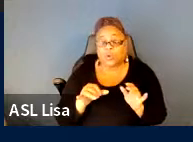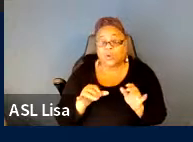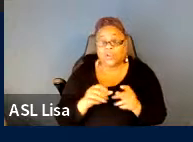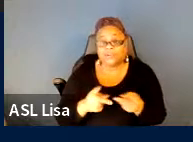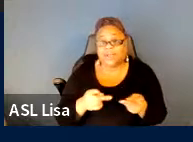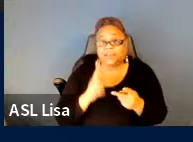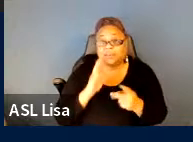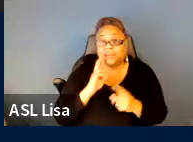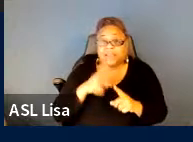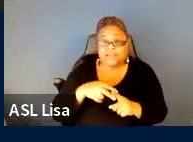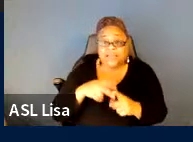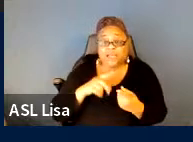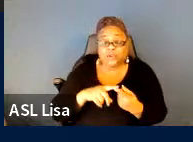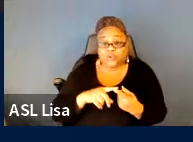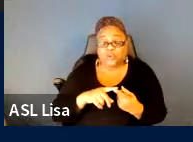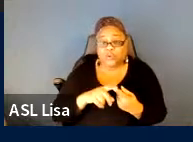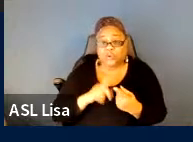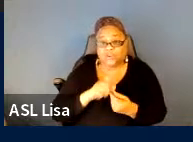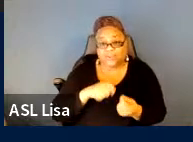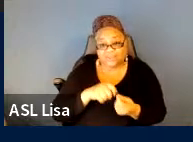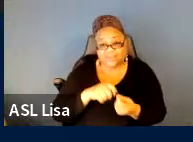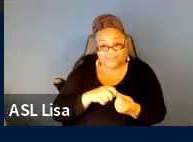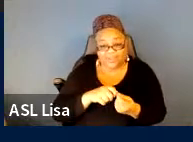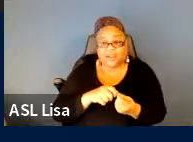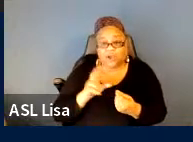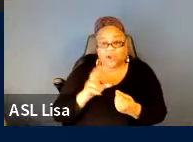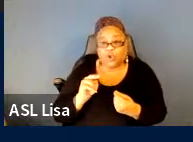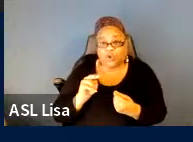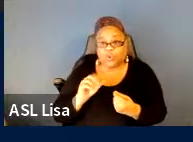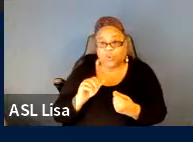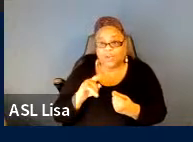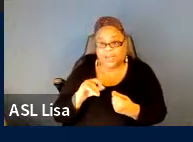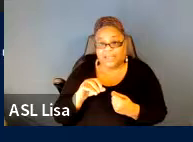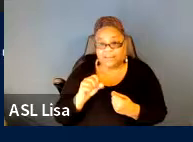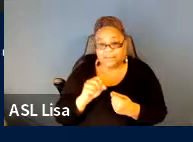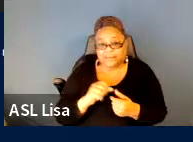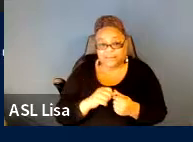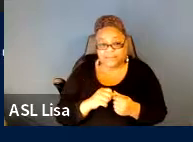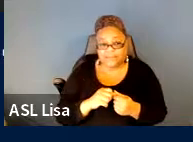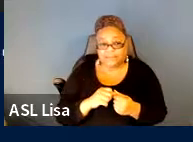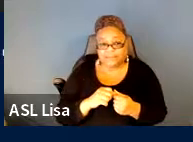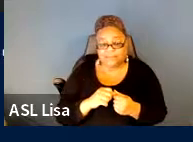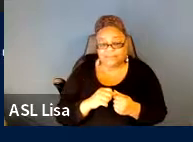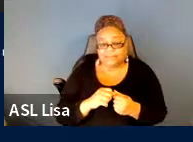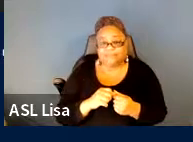to specific dwelling units. Next slide, please.